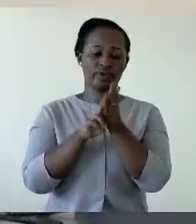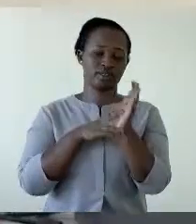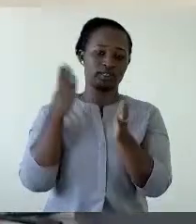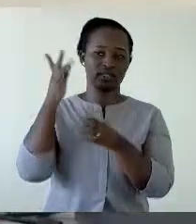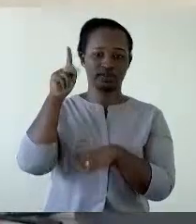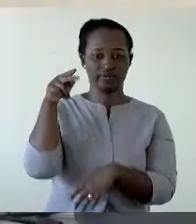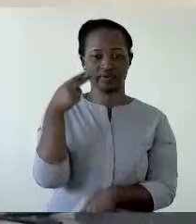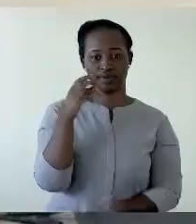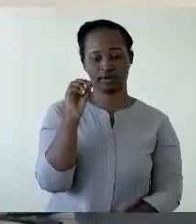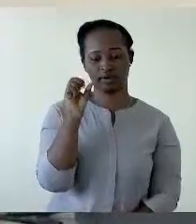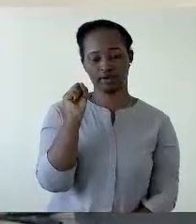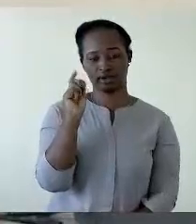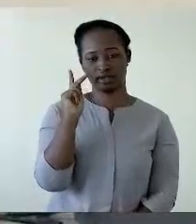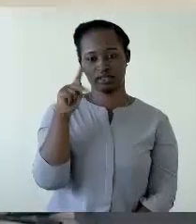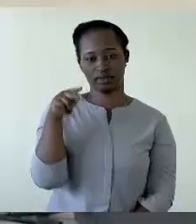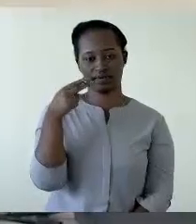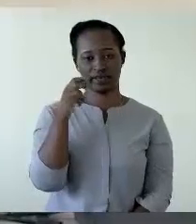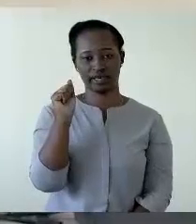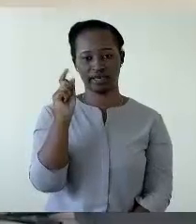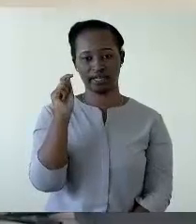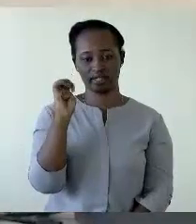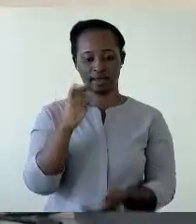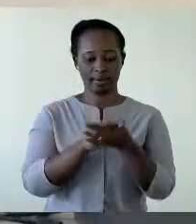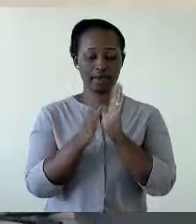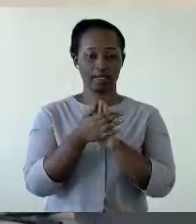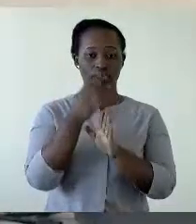also be 2 negative, like this,